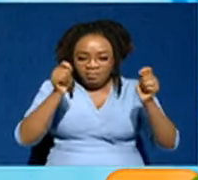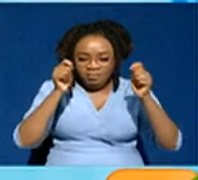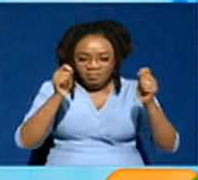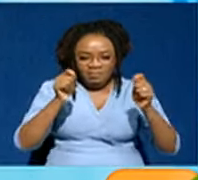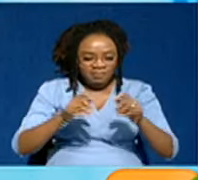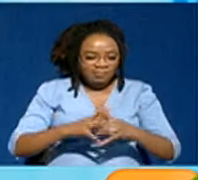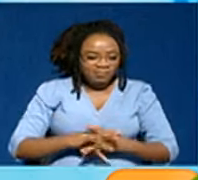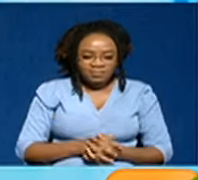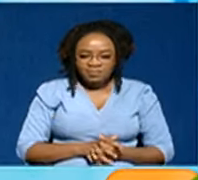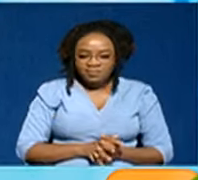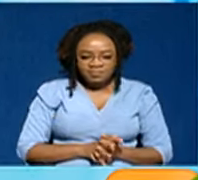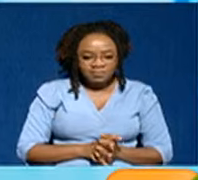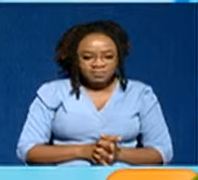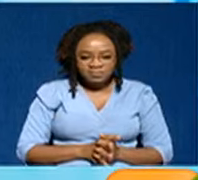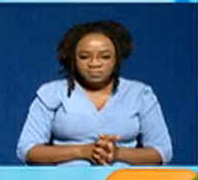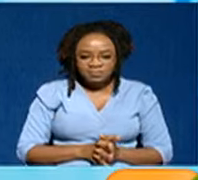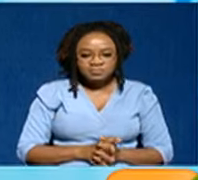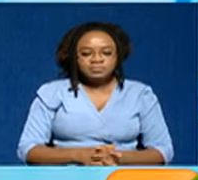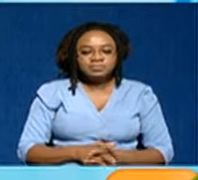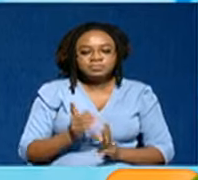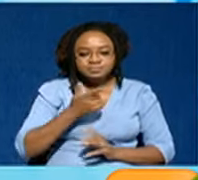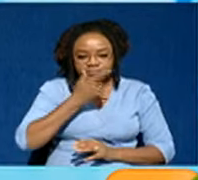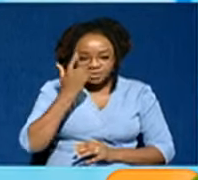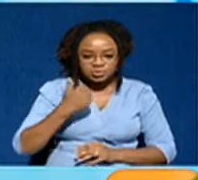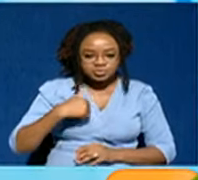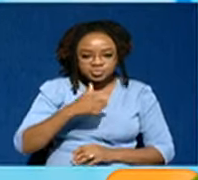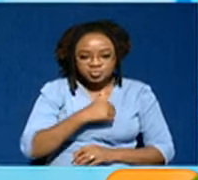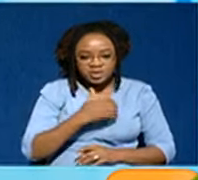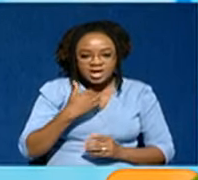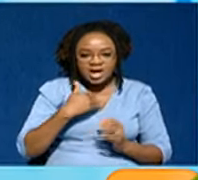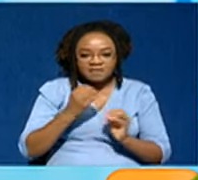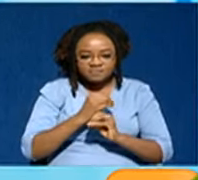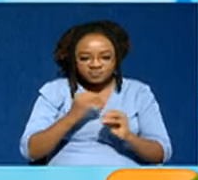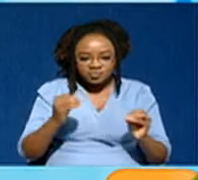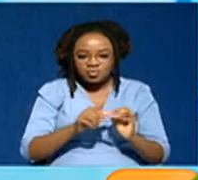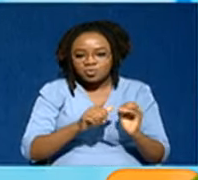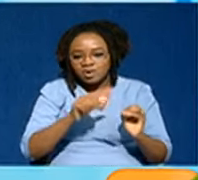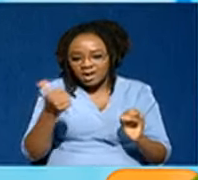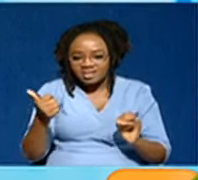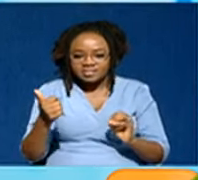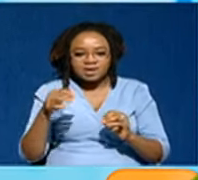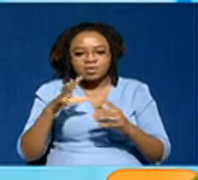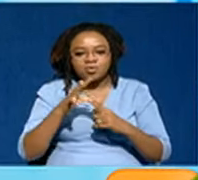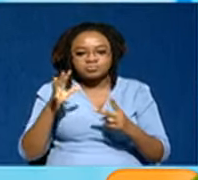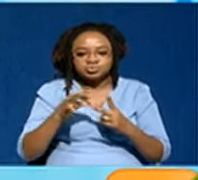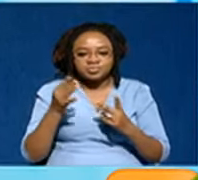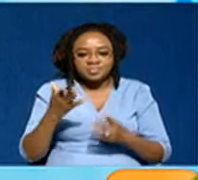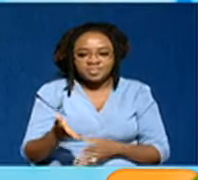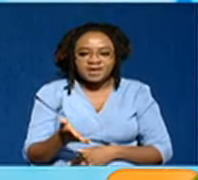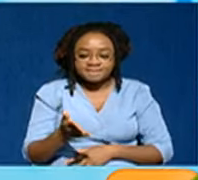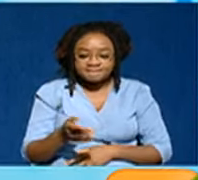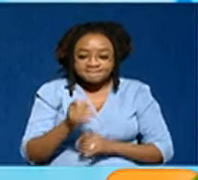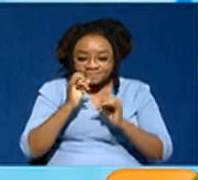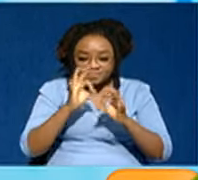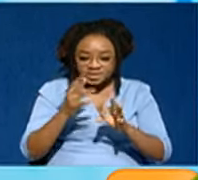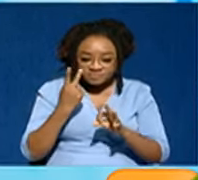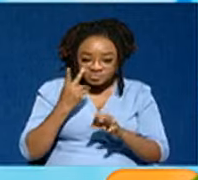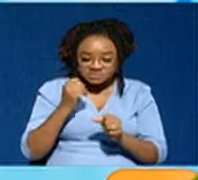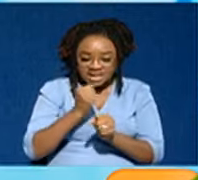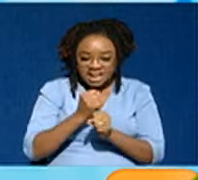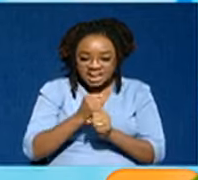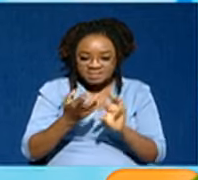strike season. Yeah. It is because we have no other option left. If you look at the Labor Relations